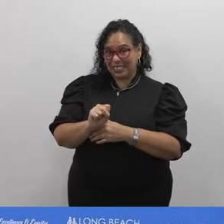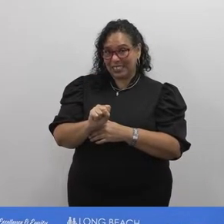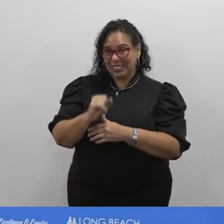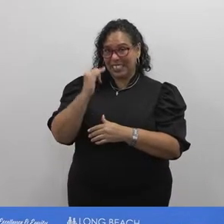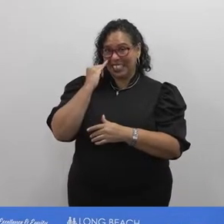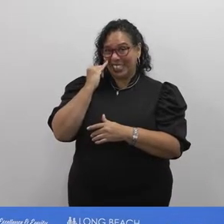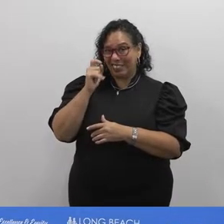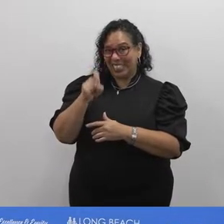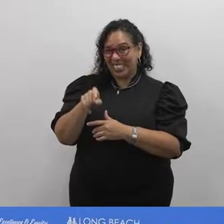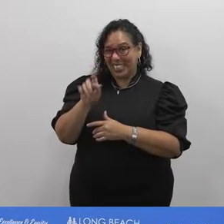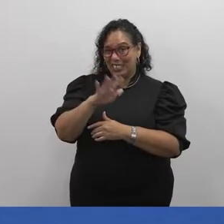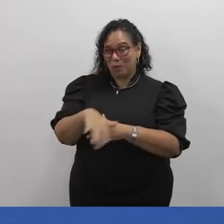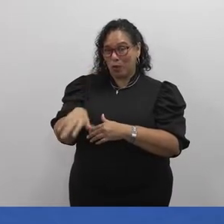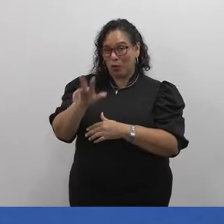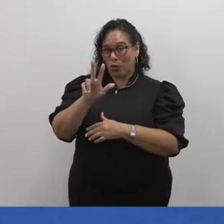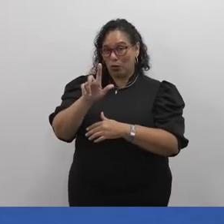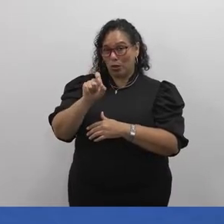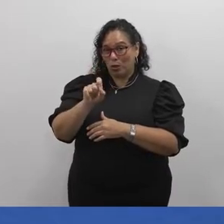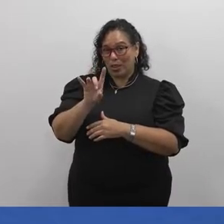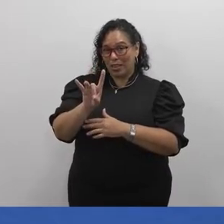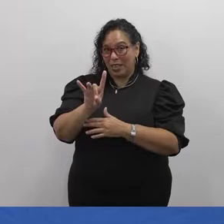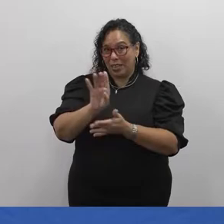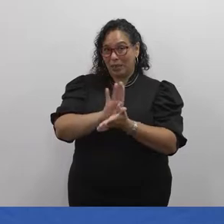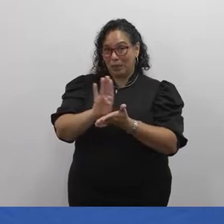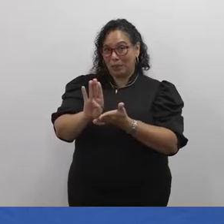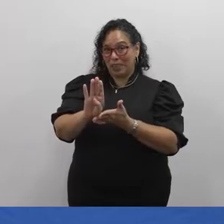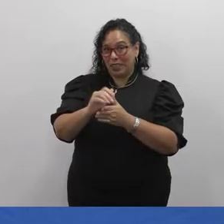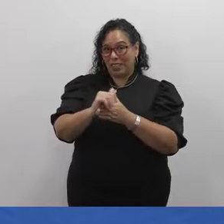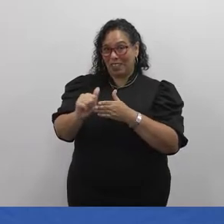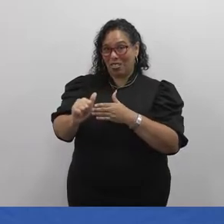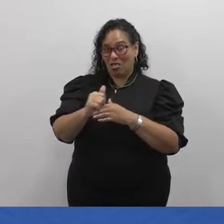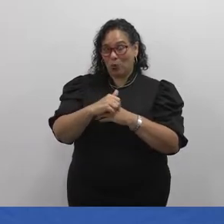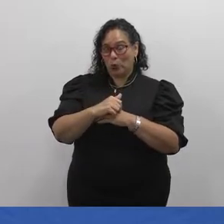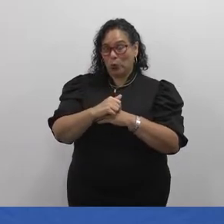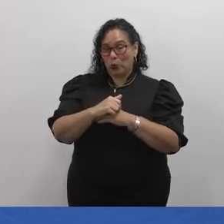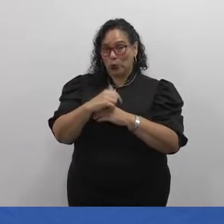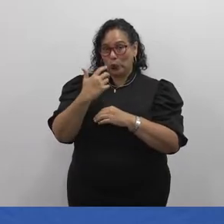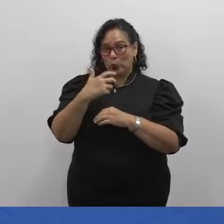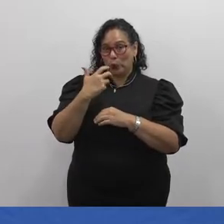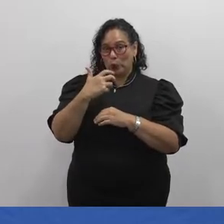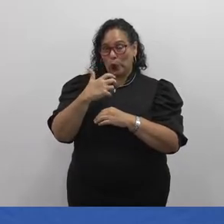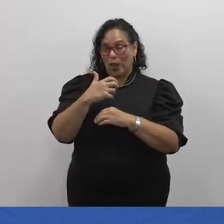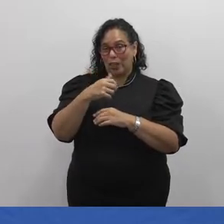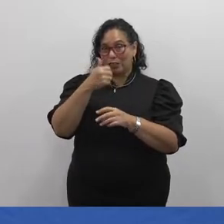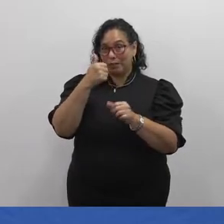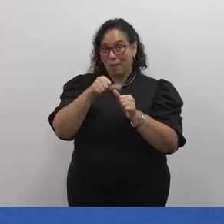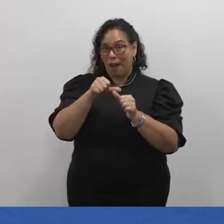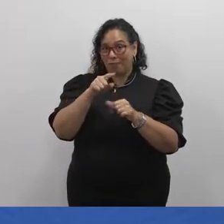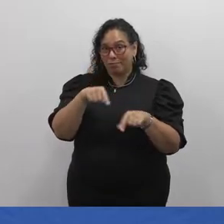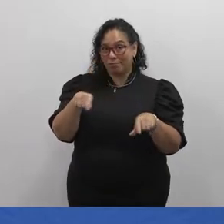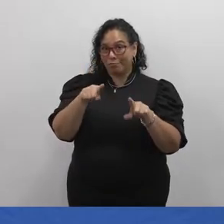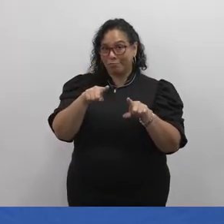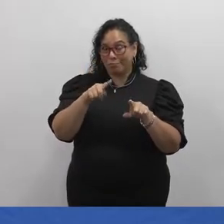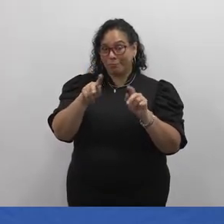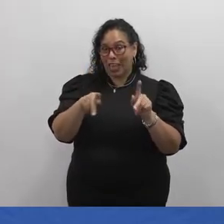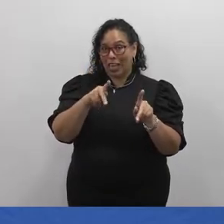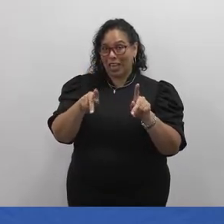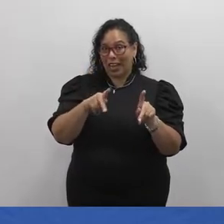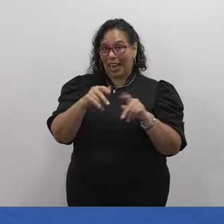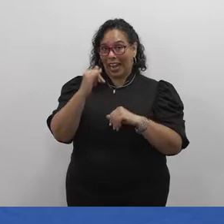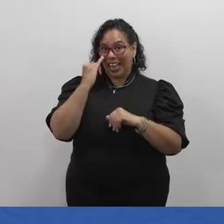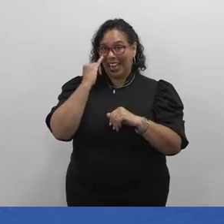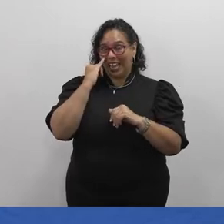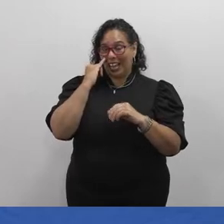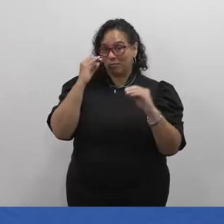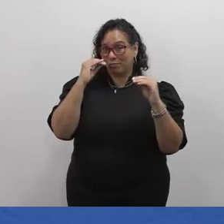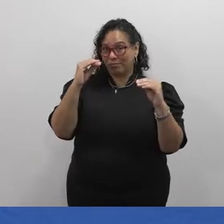around $3.8 billion, I would just, you know, remind folks that if we are educating